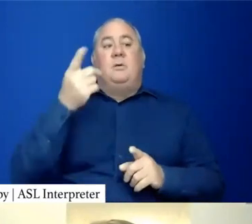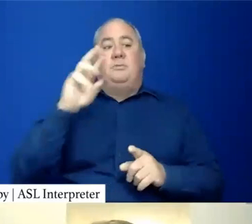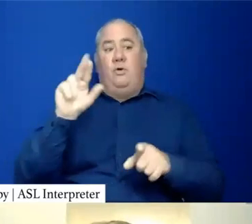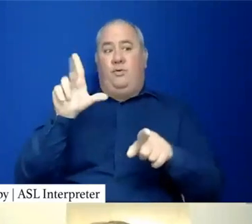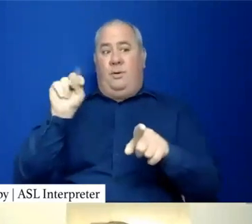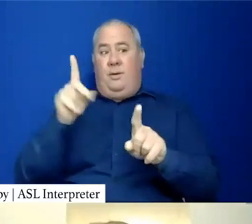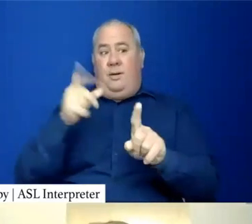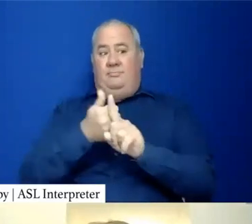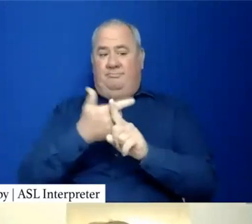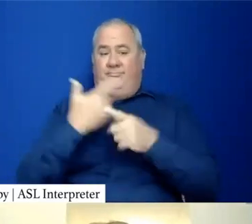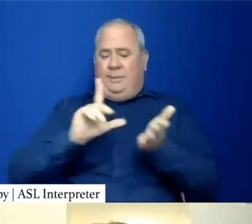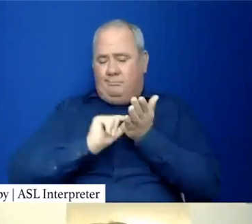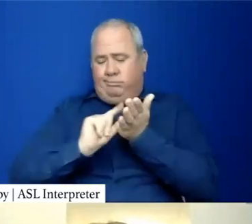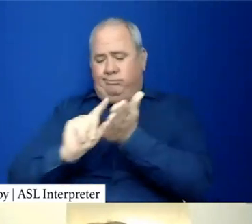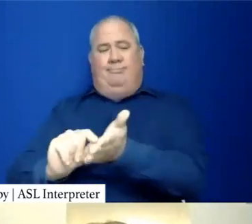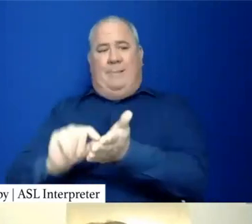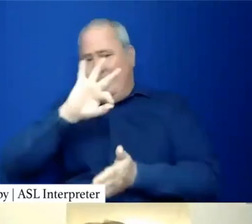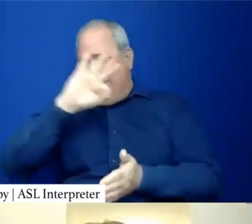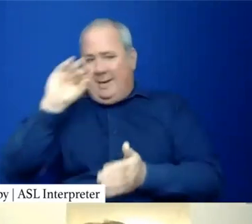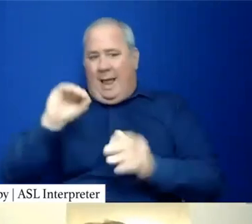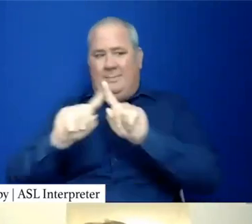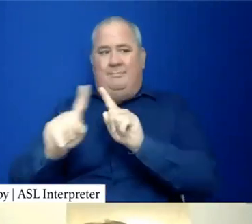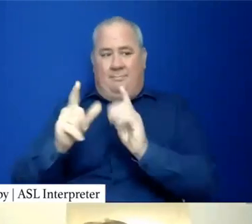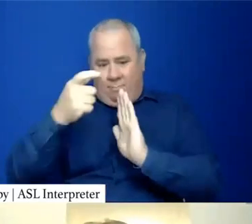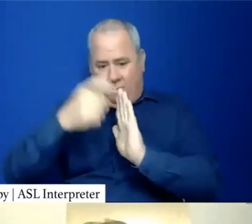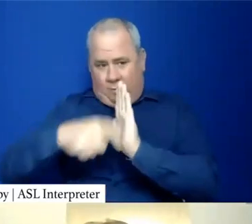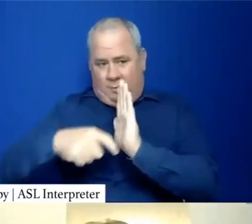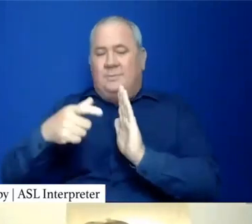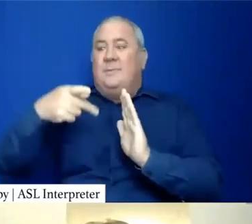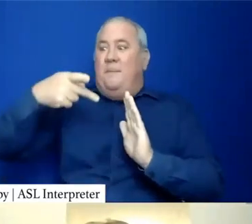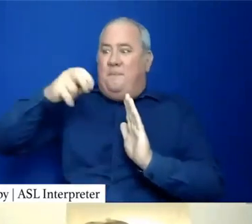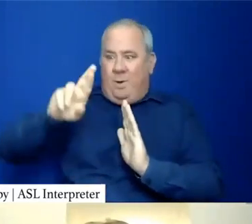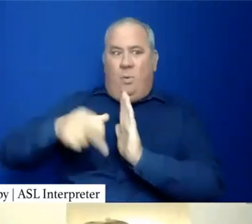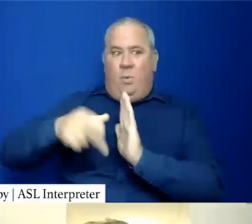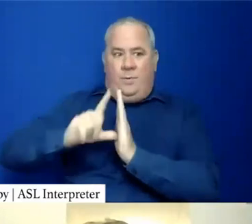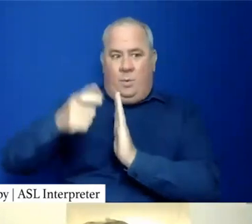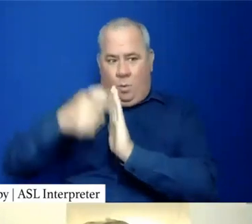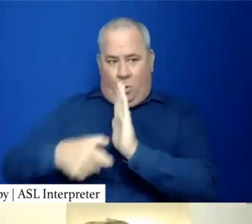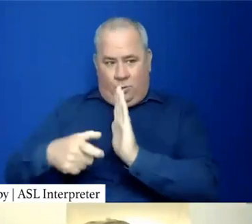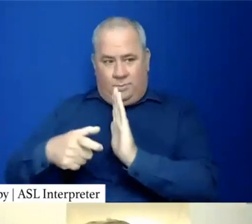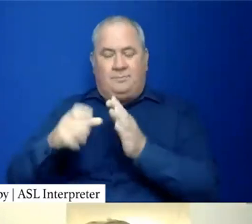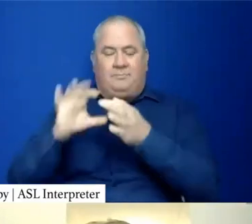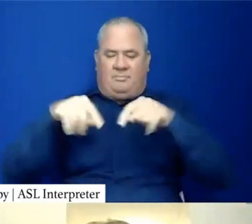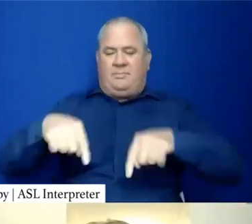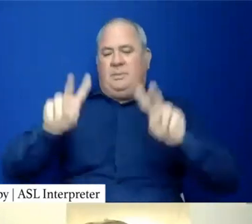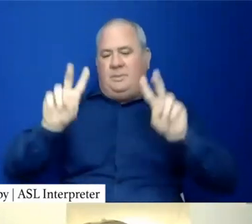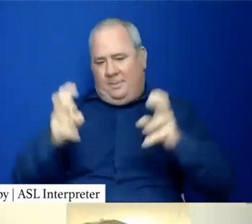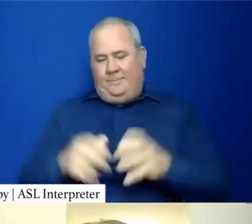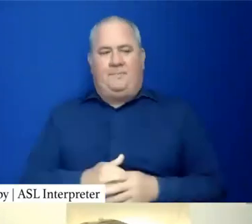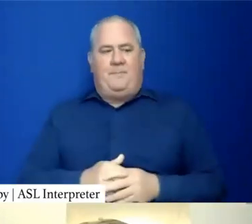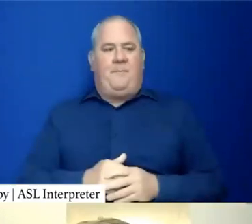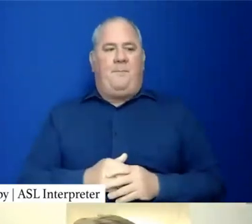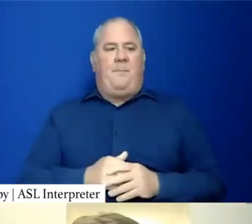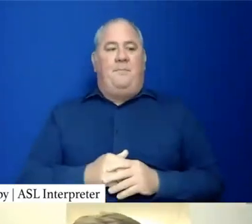articles and edited two books on these and similar topics. Their work emphasizes positive disability identity